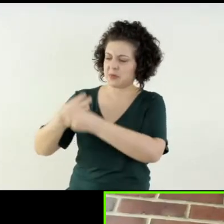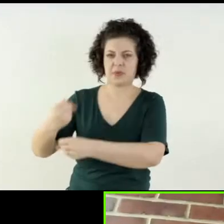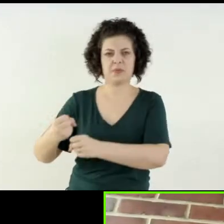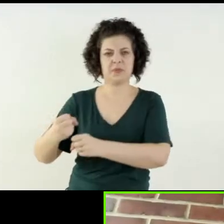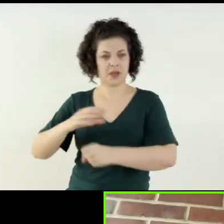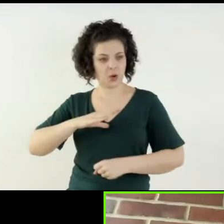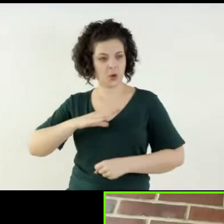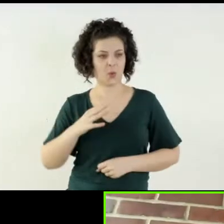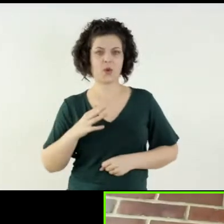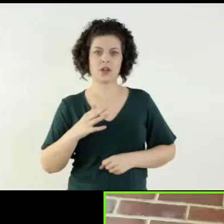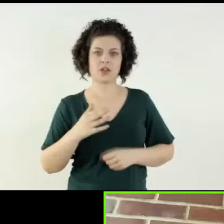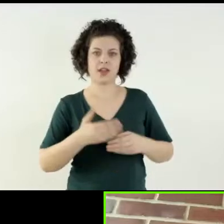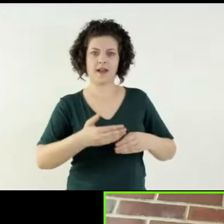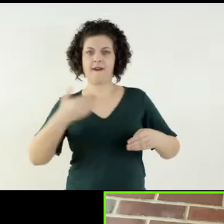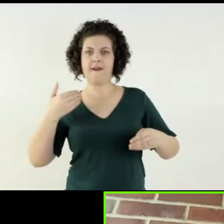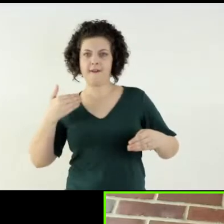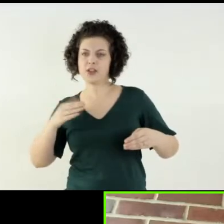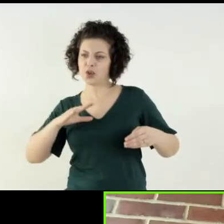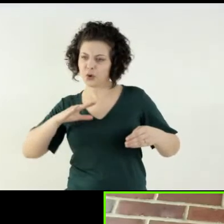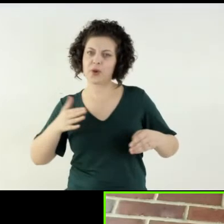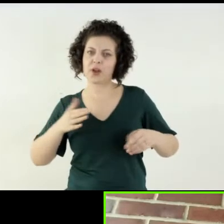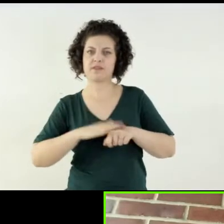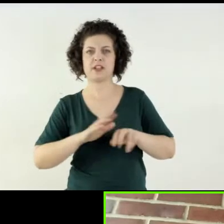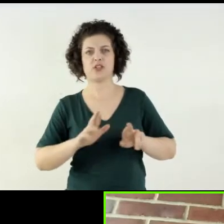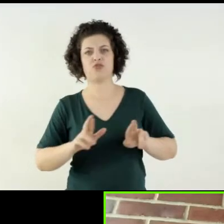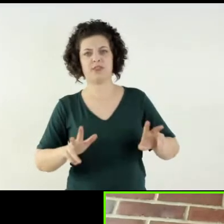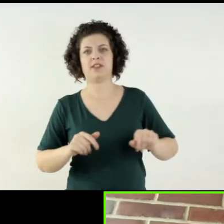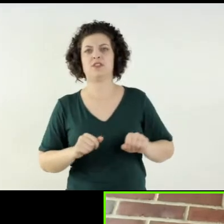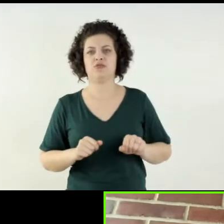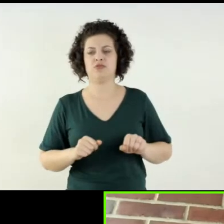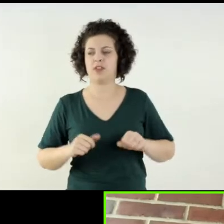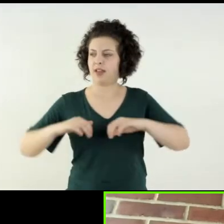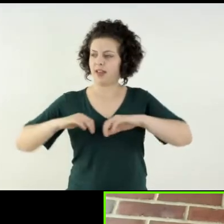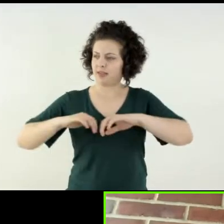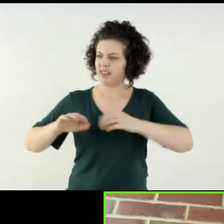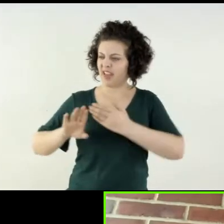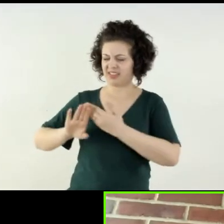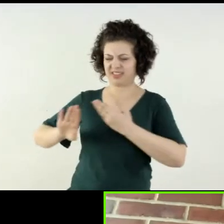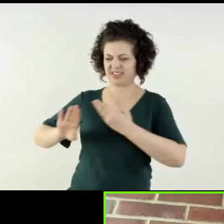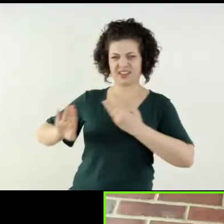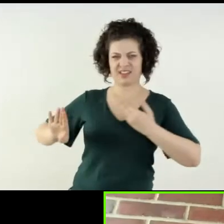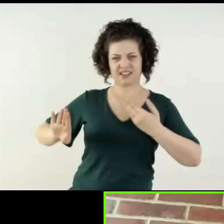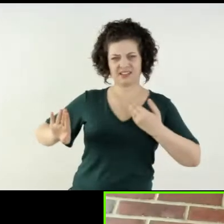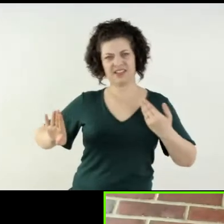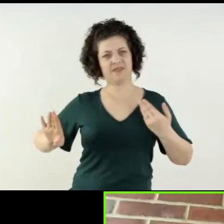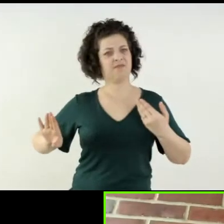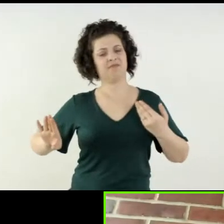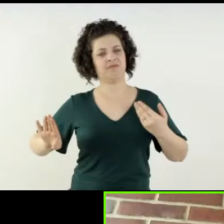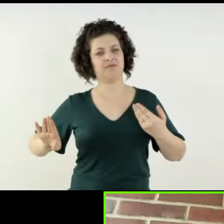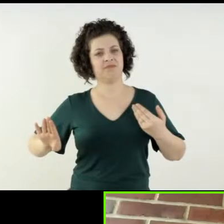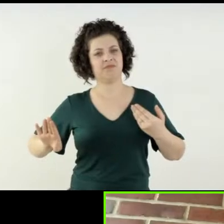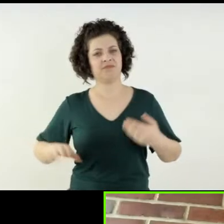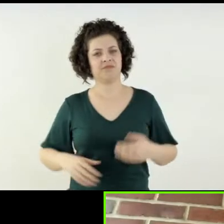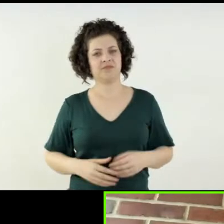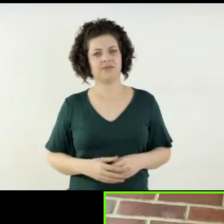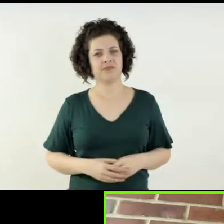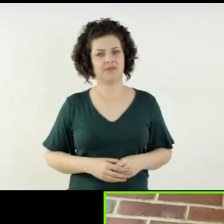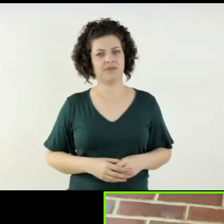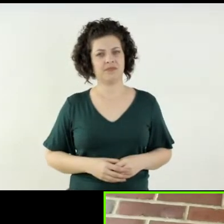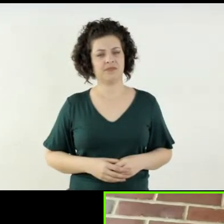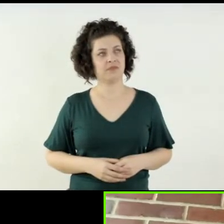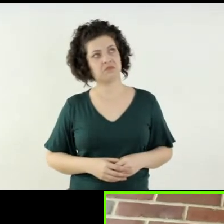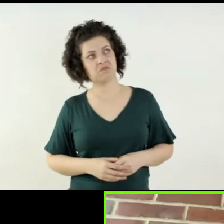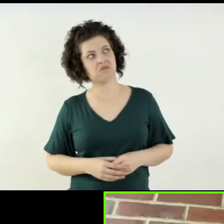of negotiate the distance between lives. And that sort of, I don't think of it so much as a looking back, but as a